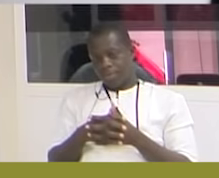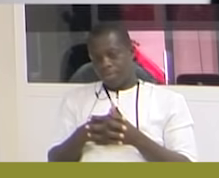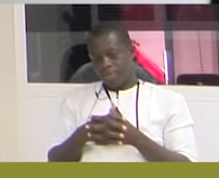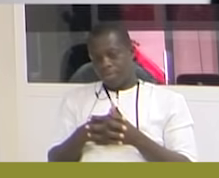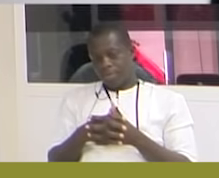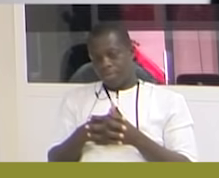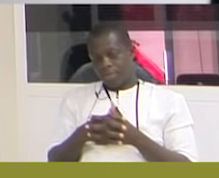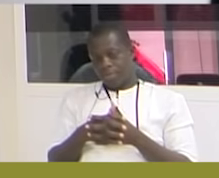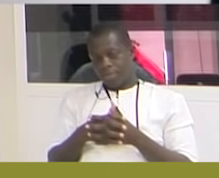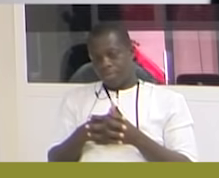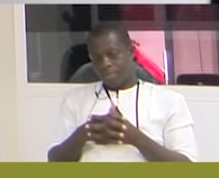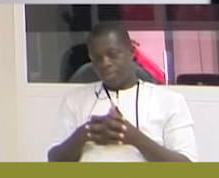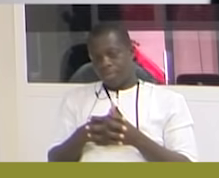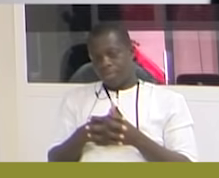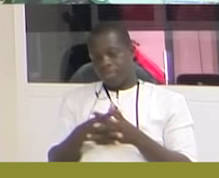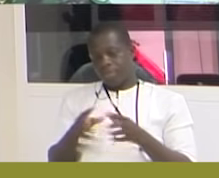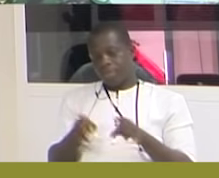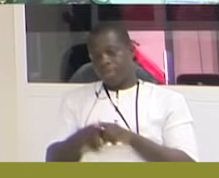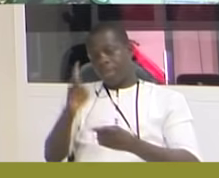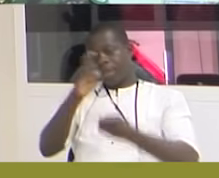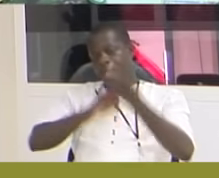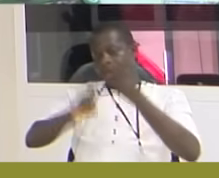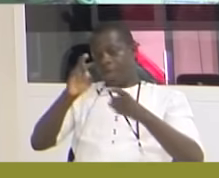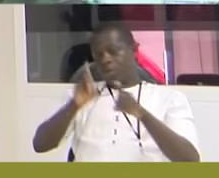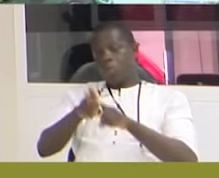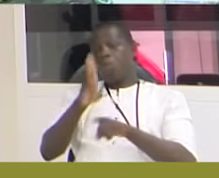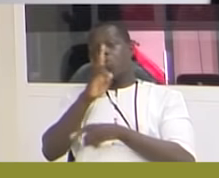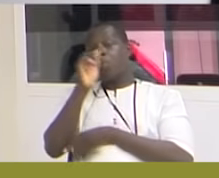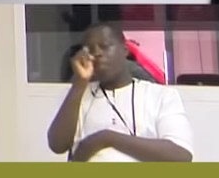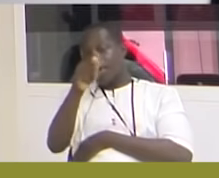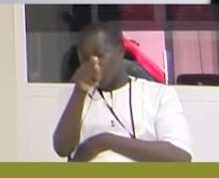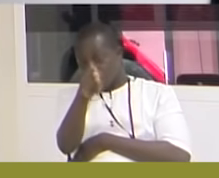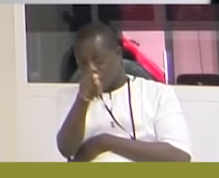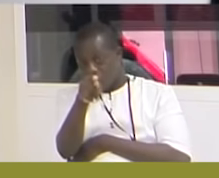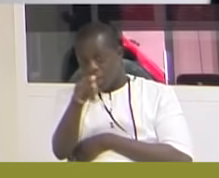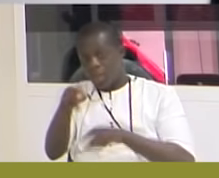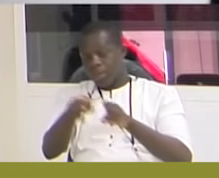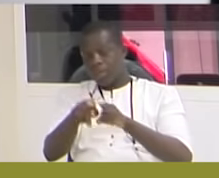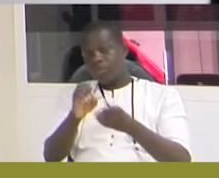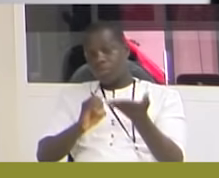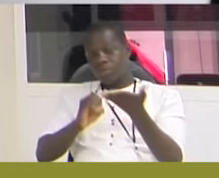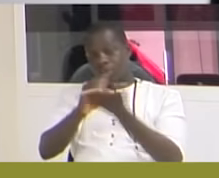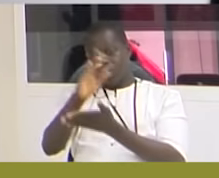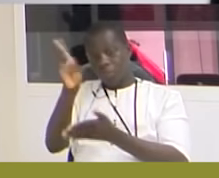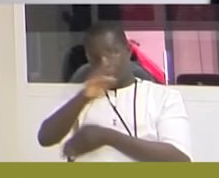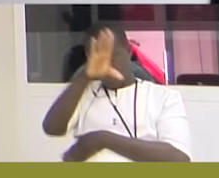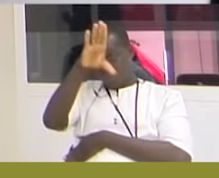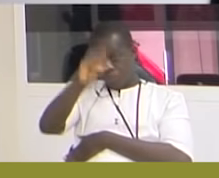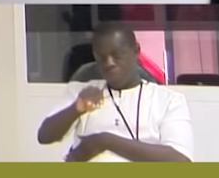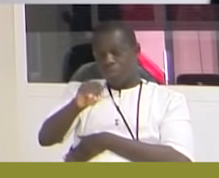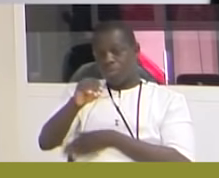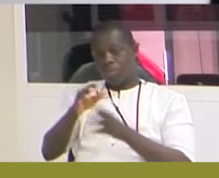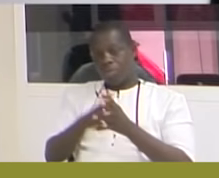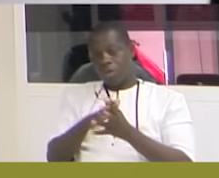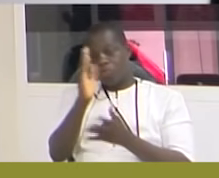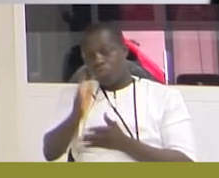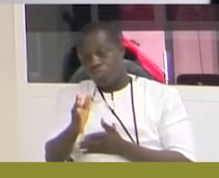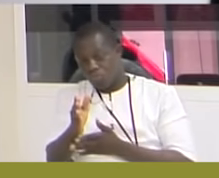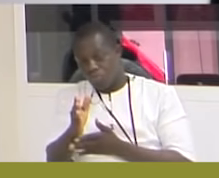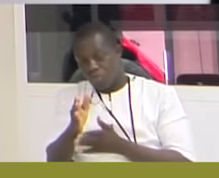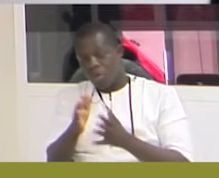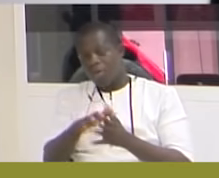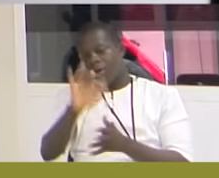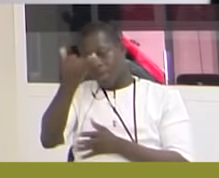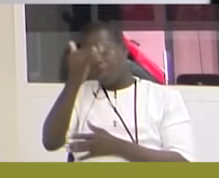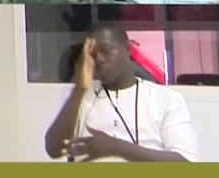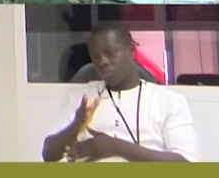lolu waxal ki la fay kagn moy dicter li nga def deuga pa moy